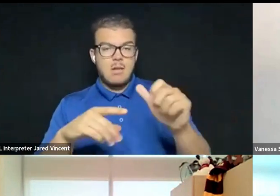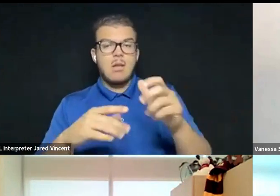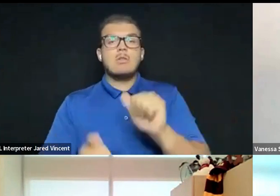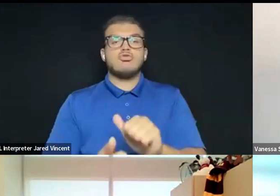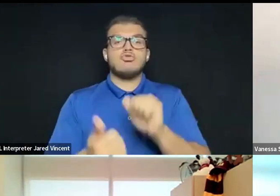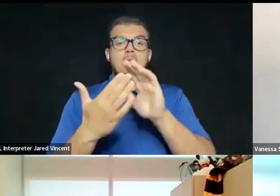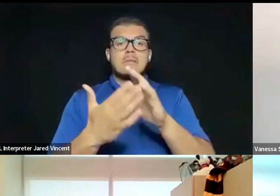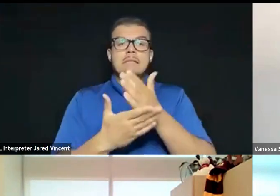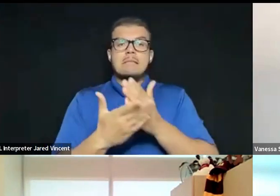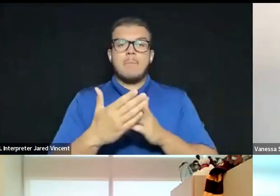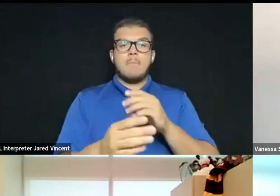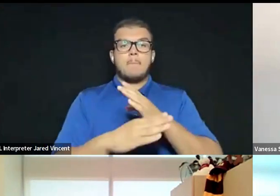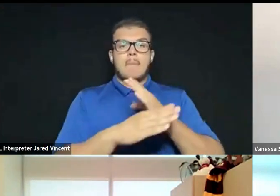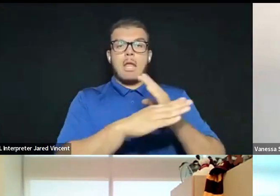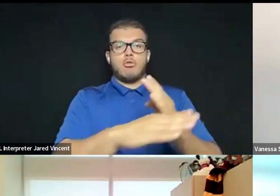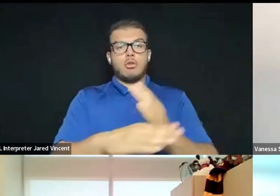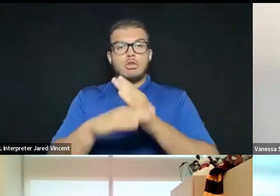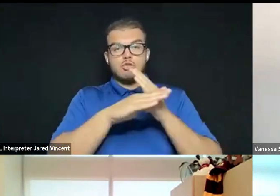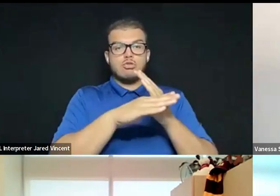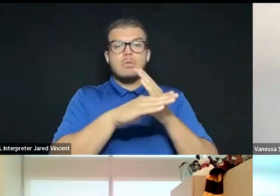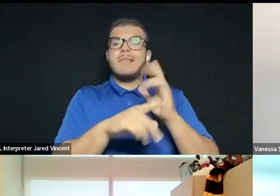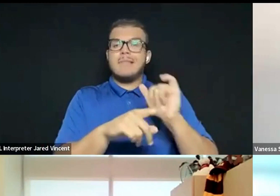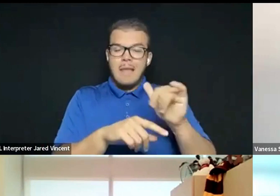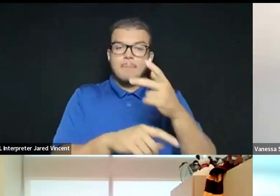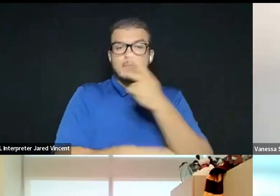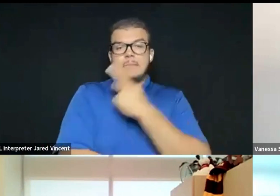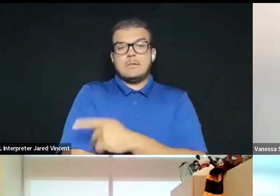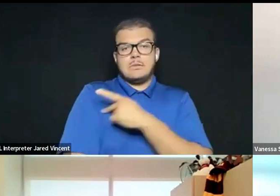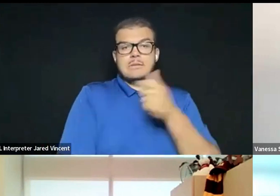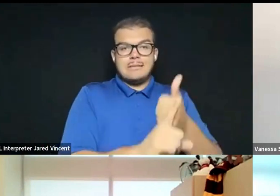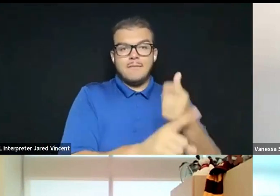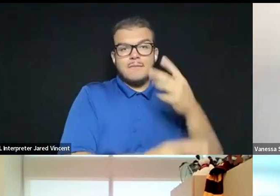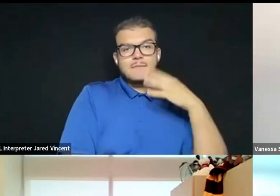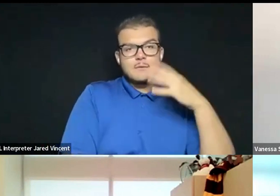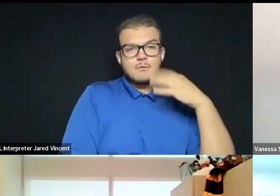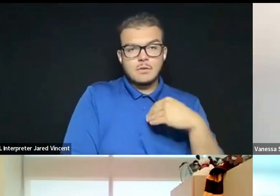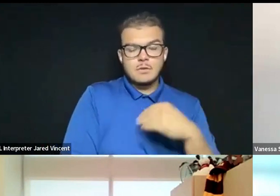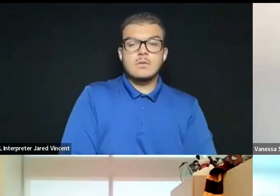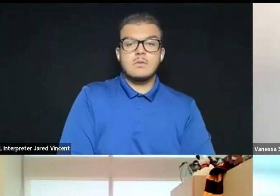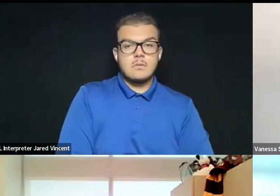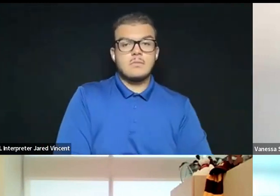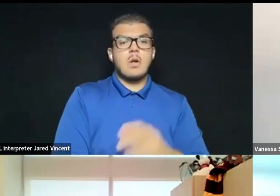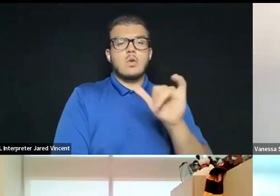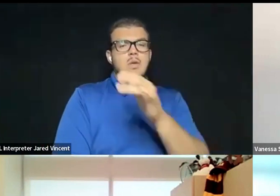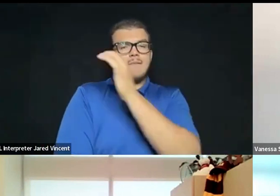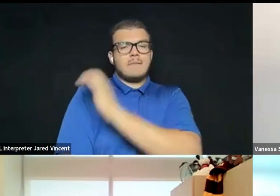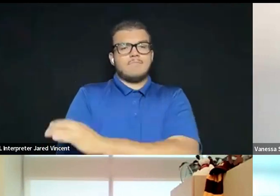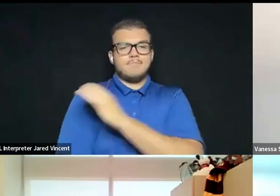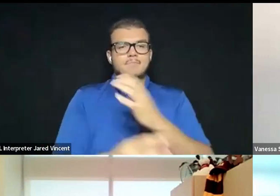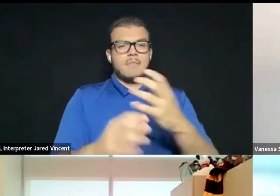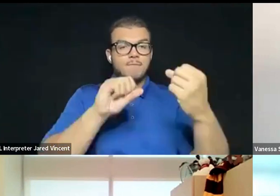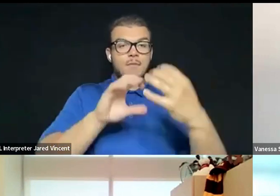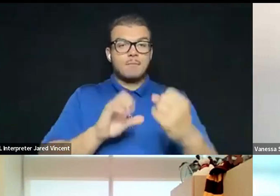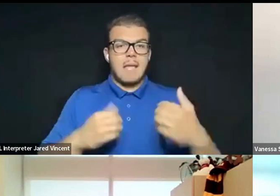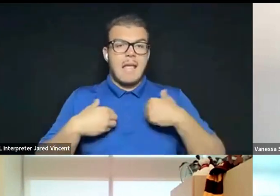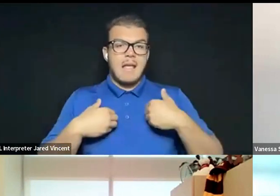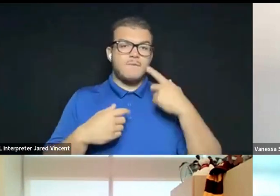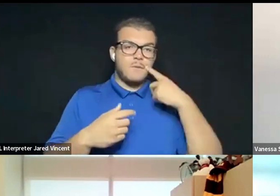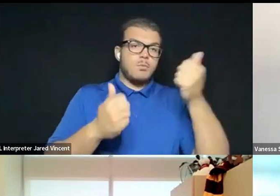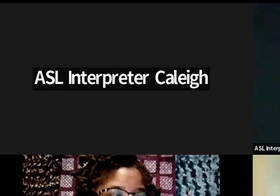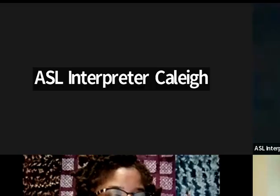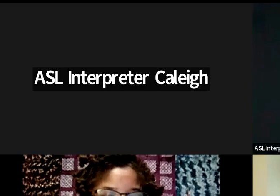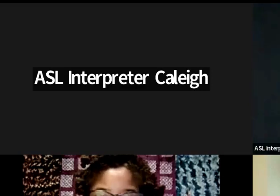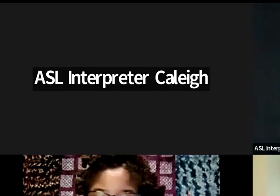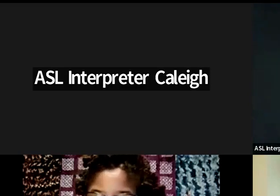of these barriers that patients encounter. And there was also clinical feedback to the providers and the whole team about